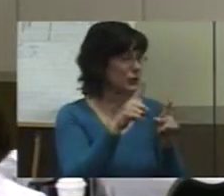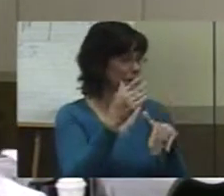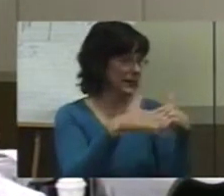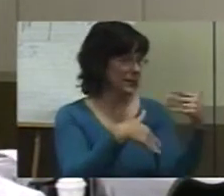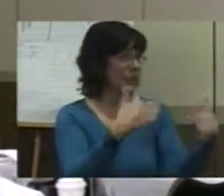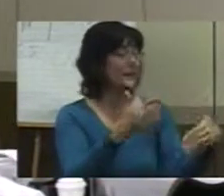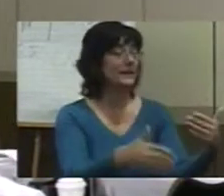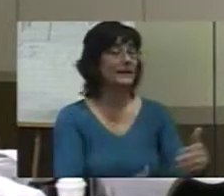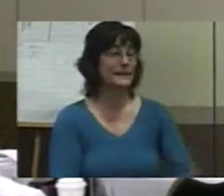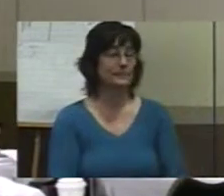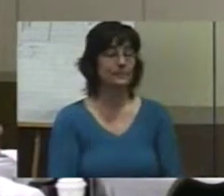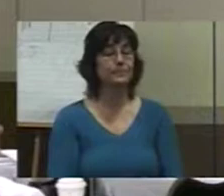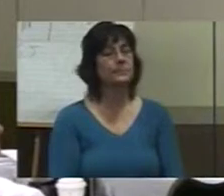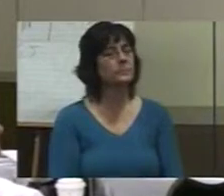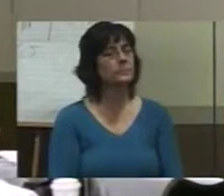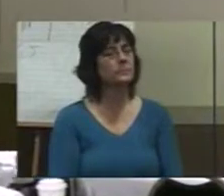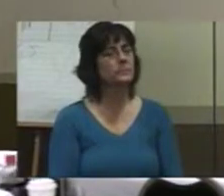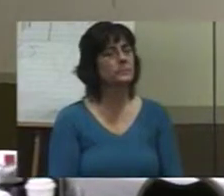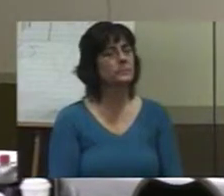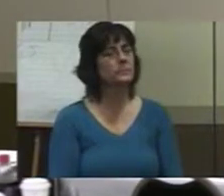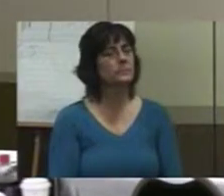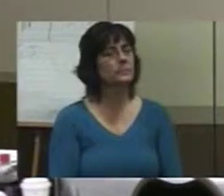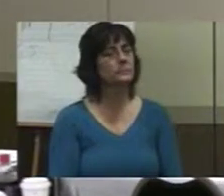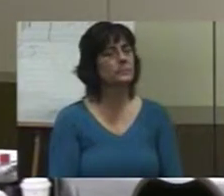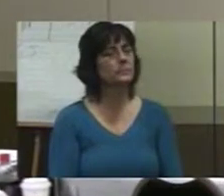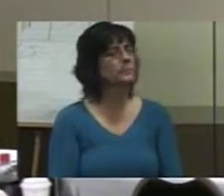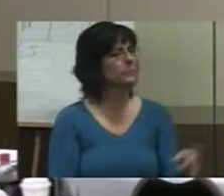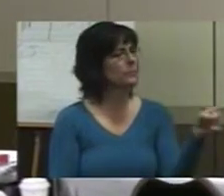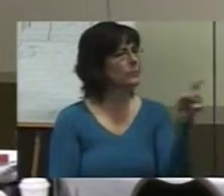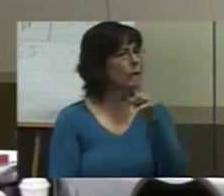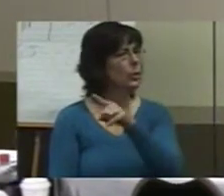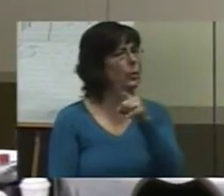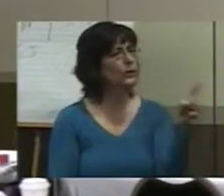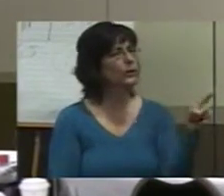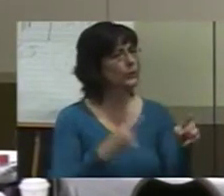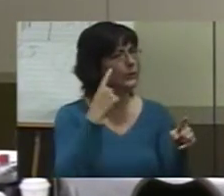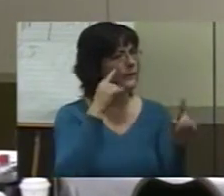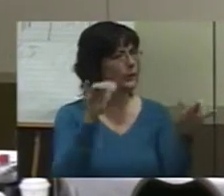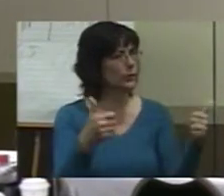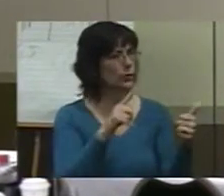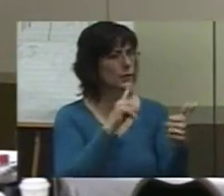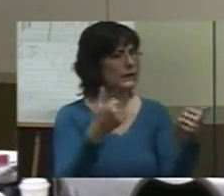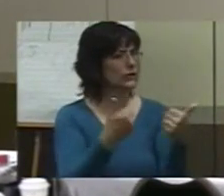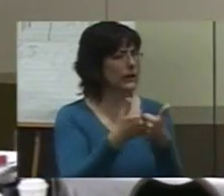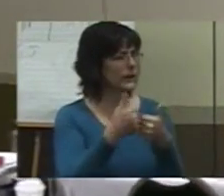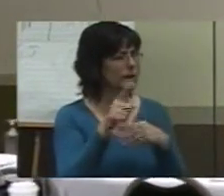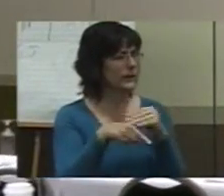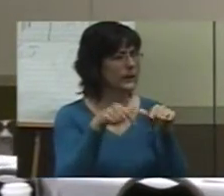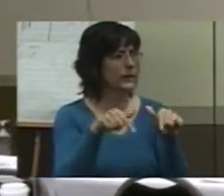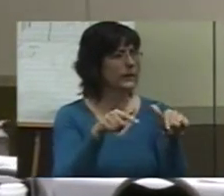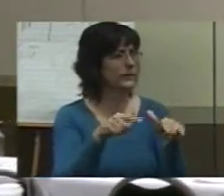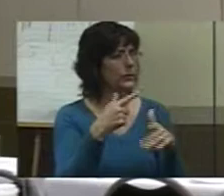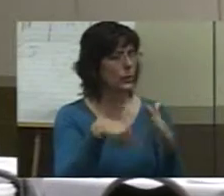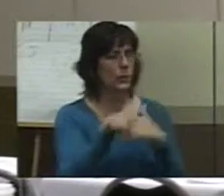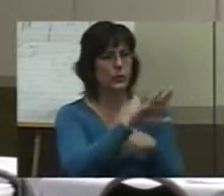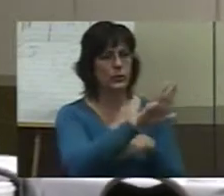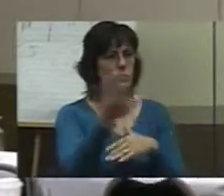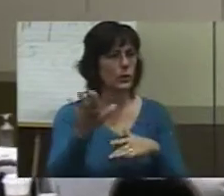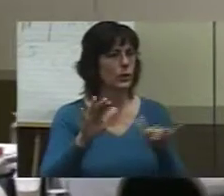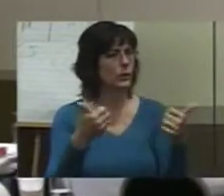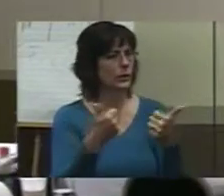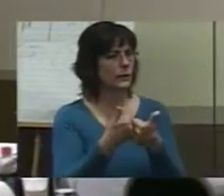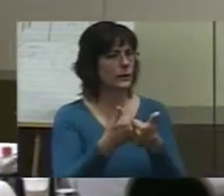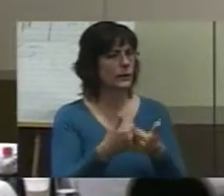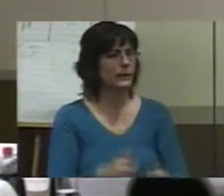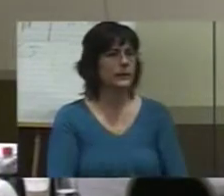Okay, we had some very good questions during this process. What did you find to be challenging about